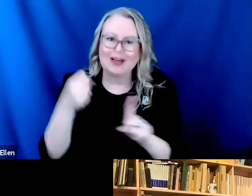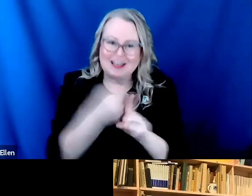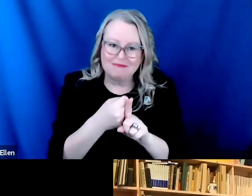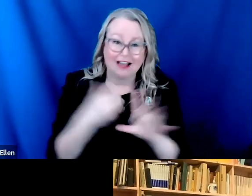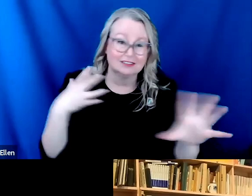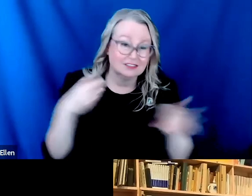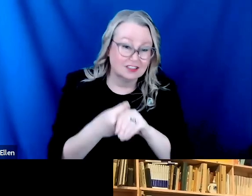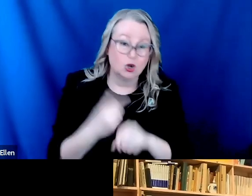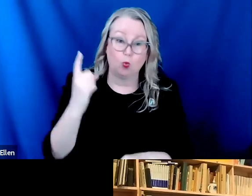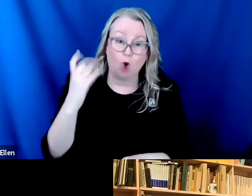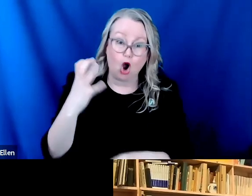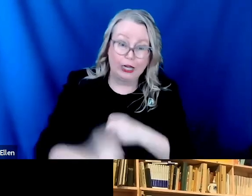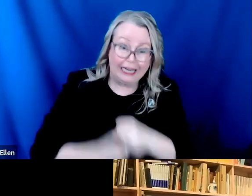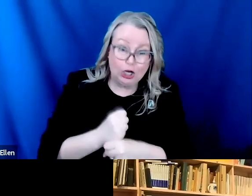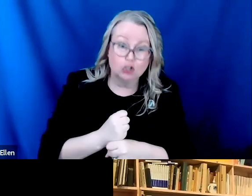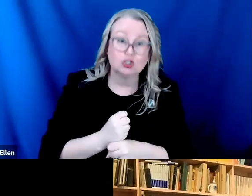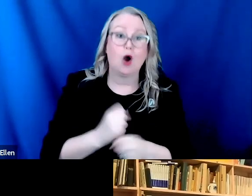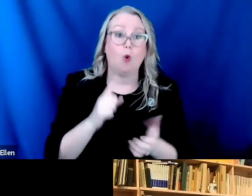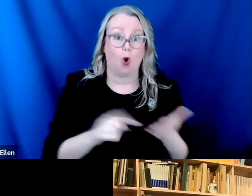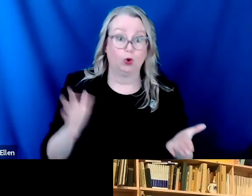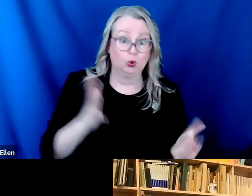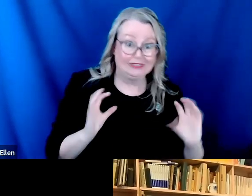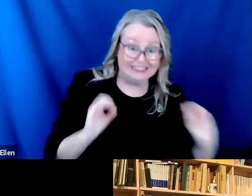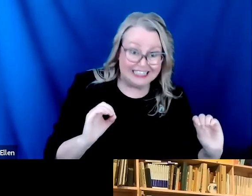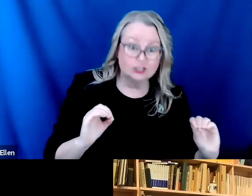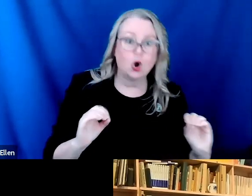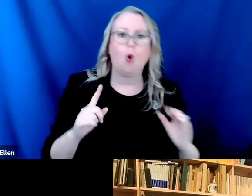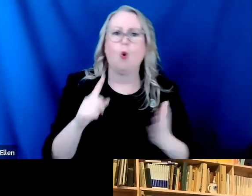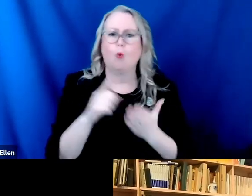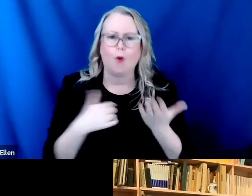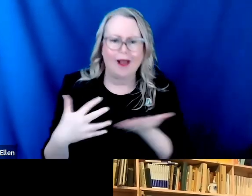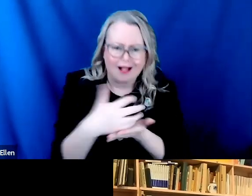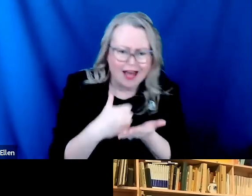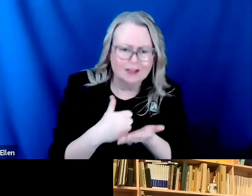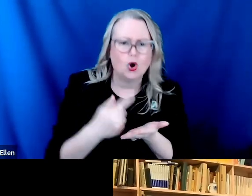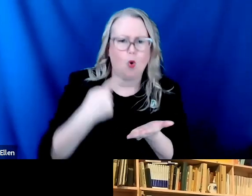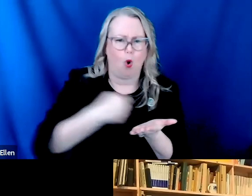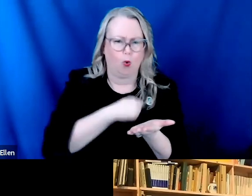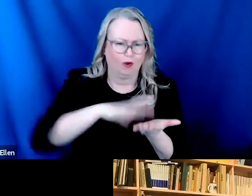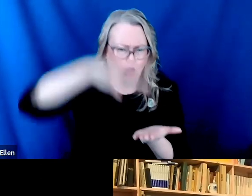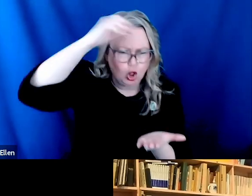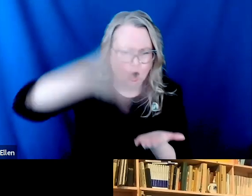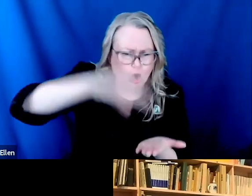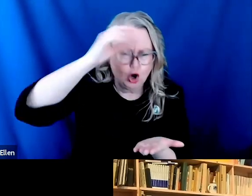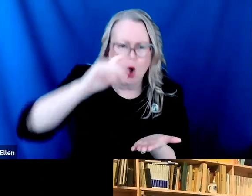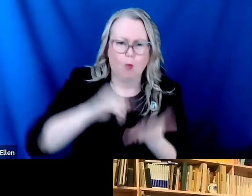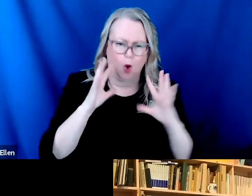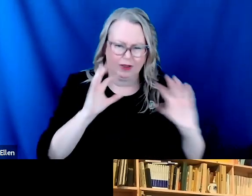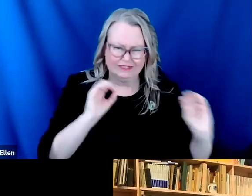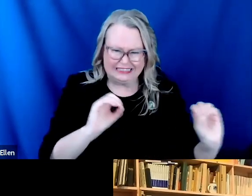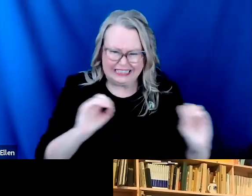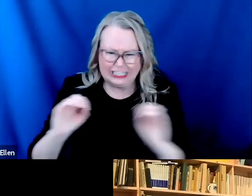knowledge, the producers of knowledge, and the potential beneficiaries of the knowledge has grappled with